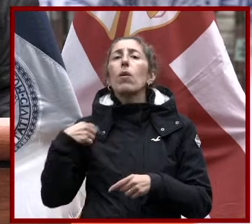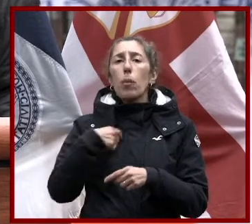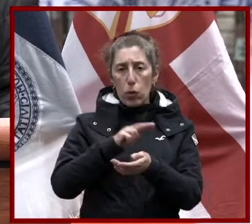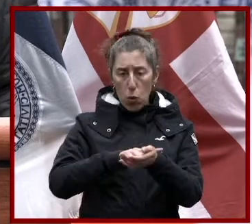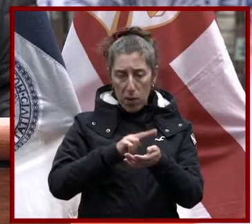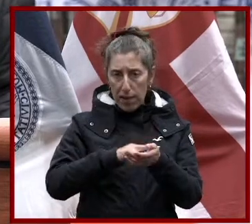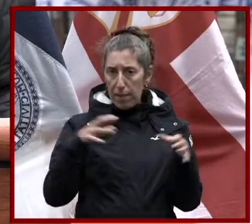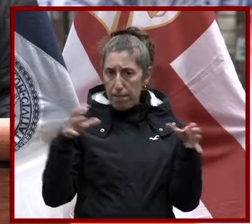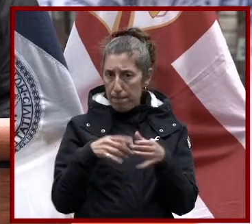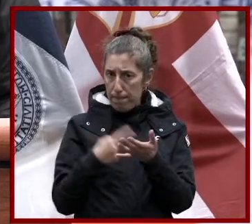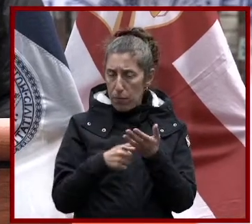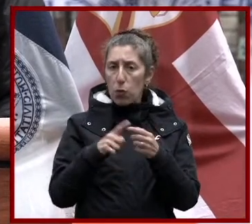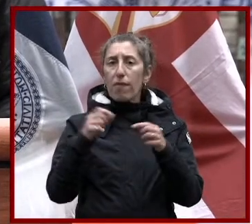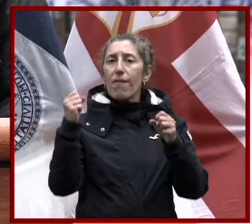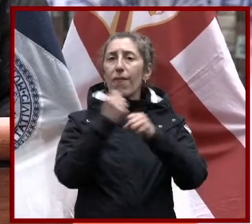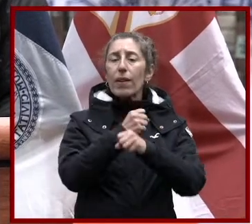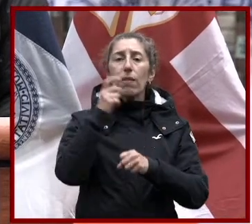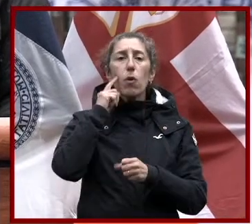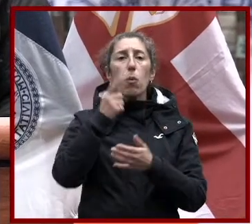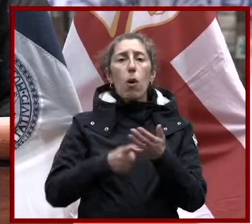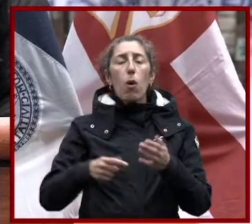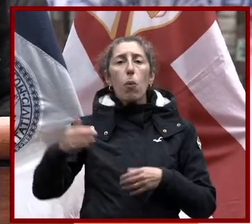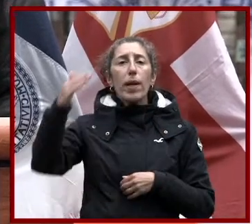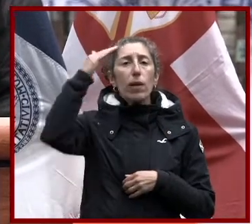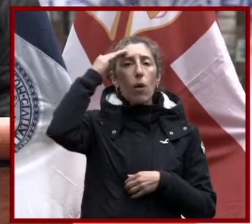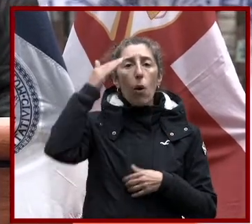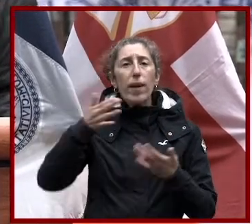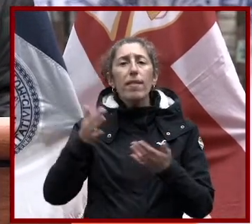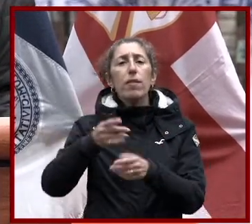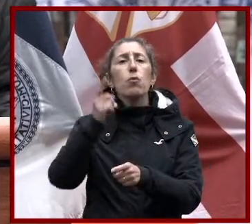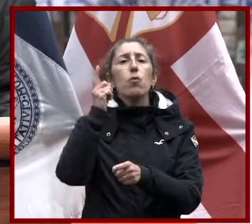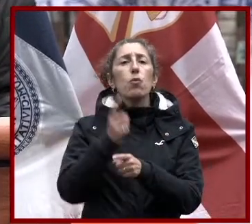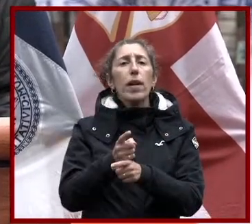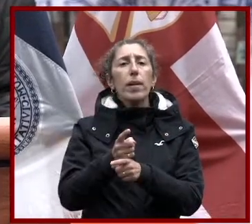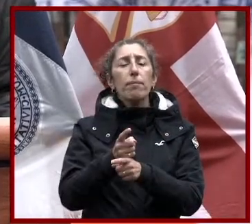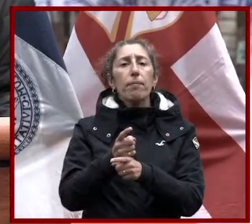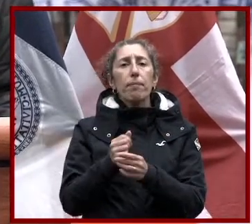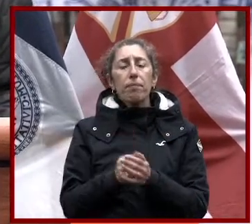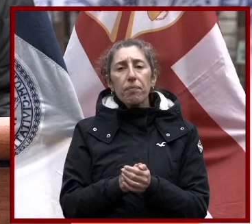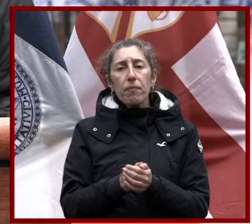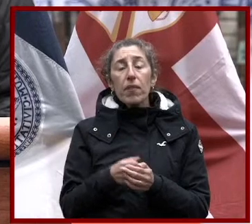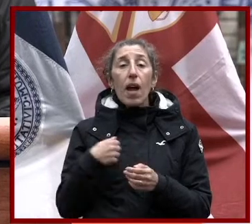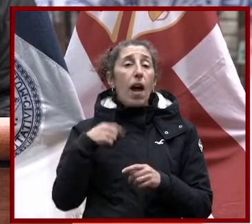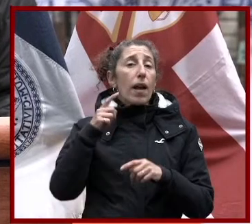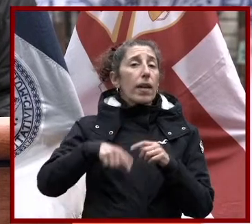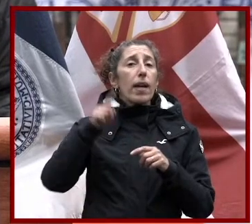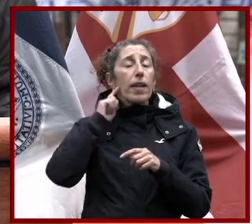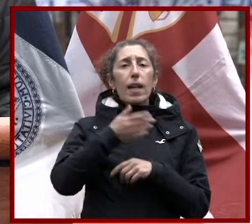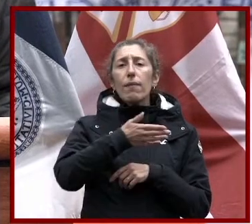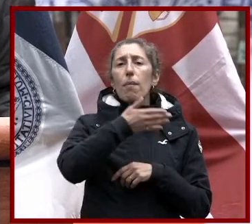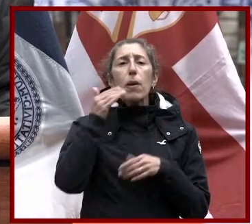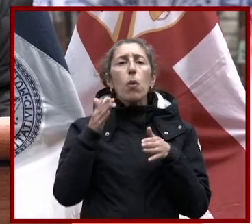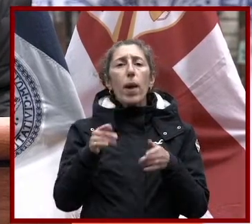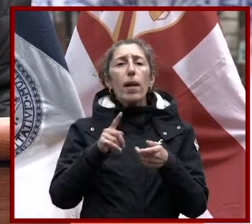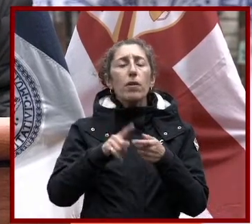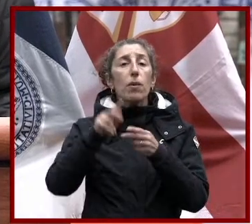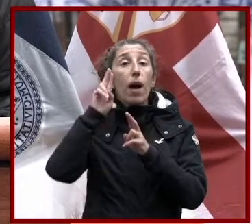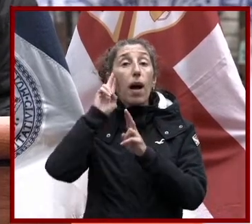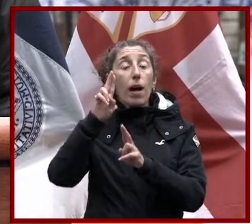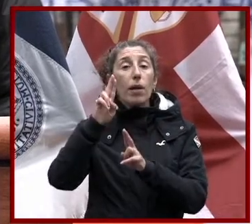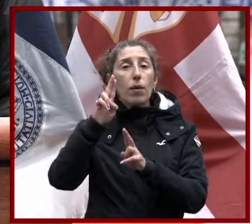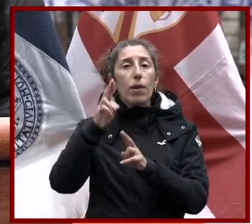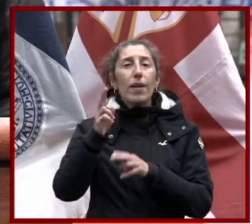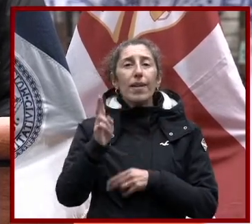we know is right. I can't think of a better way to honor the legacy of the women and